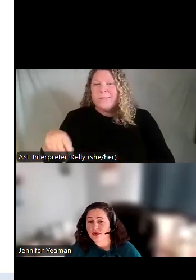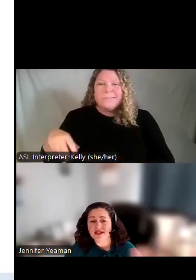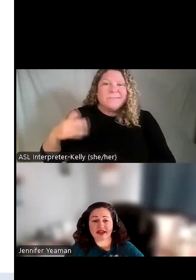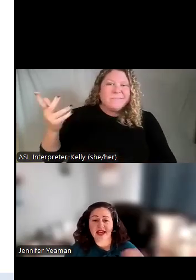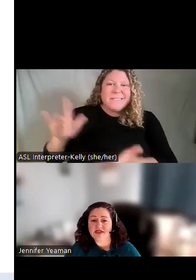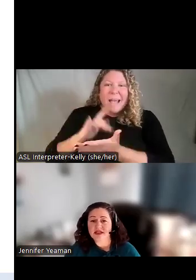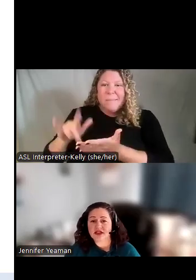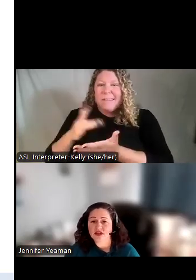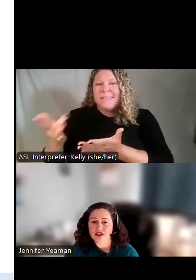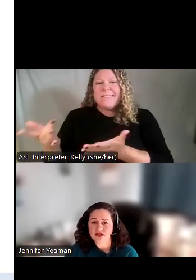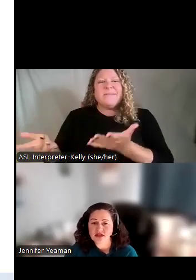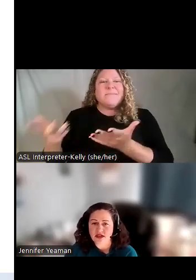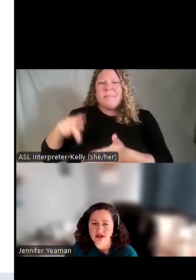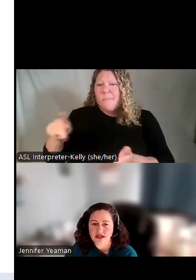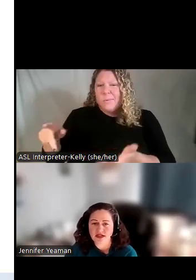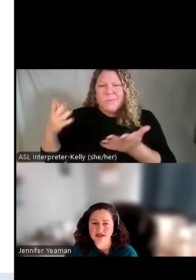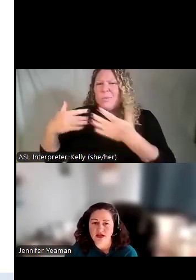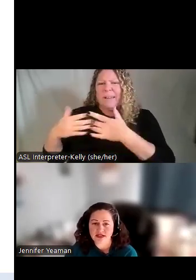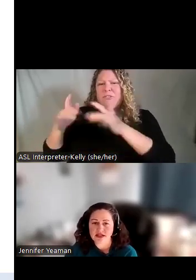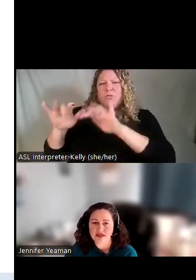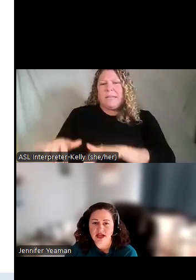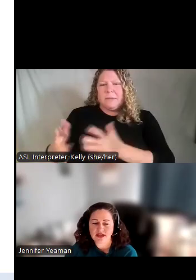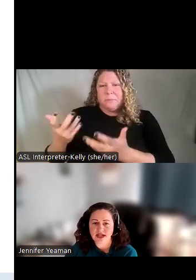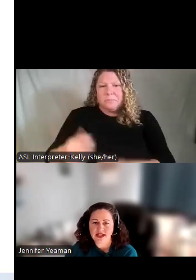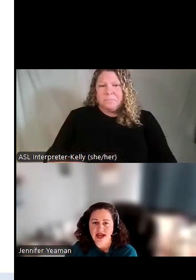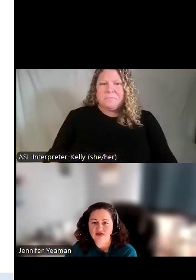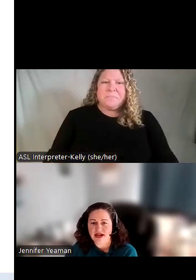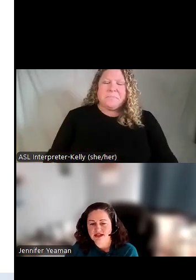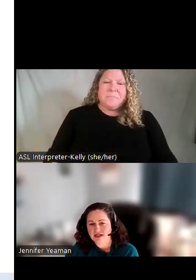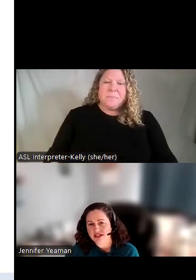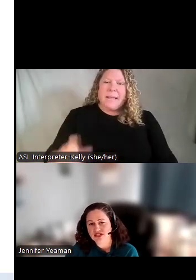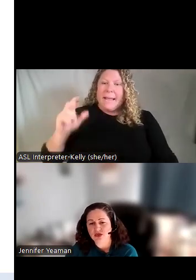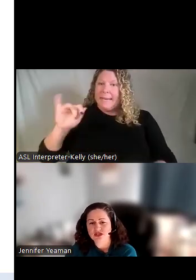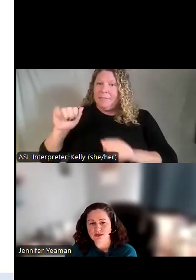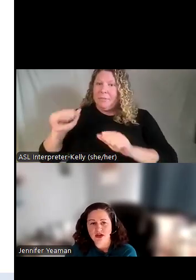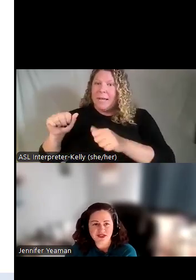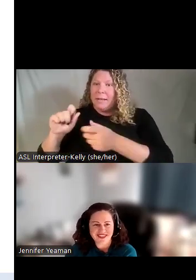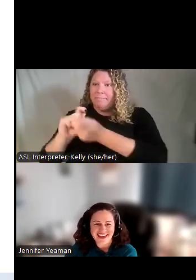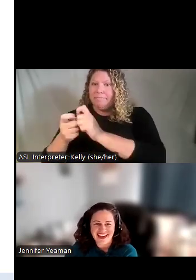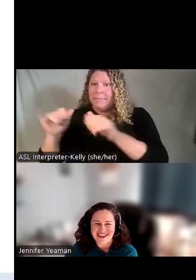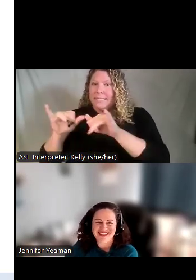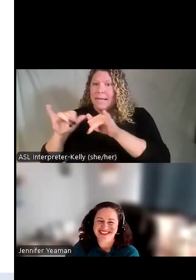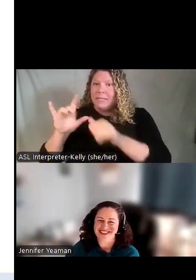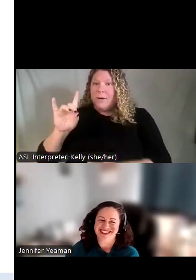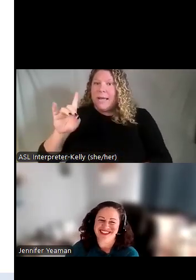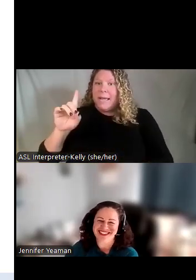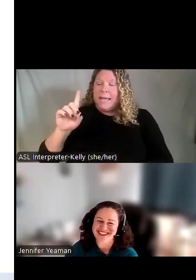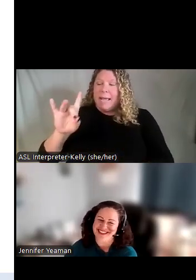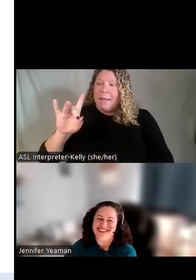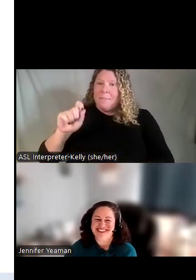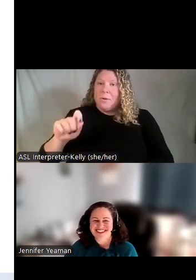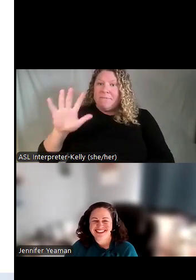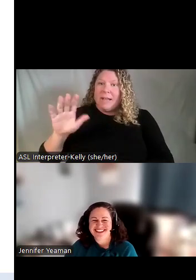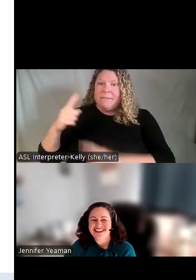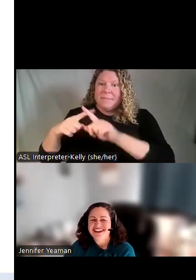Docs, PowerPoint, anything that you can use, as long as it can be sized to 8.5 by 11 inches or smaller. And I'm going to assume it's